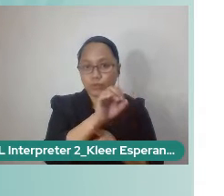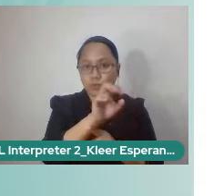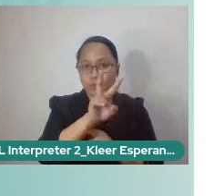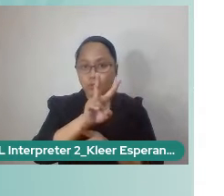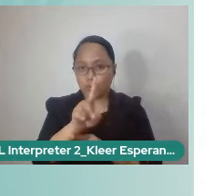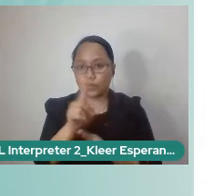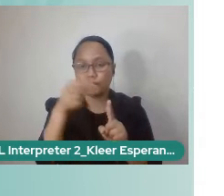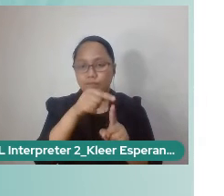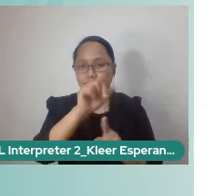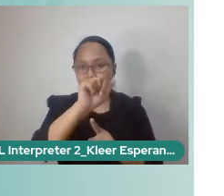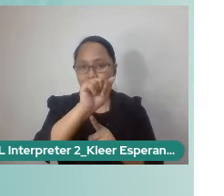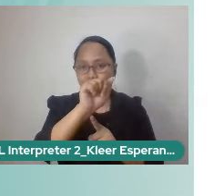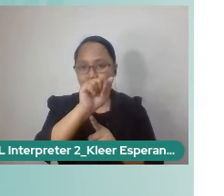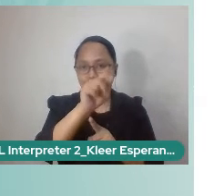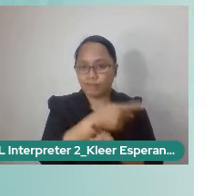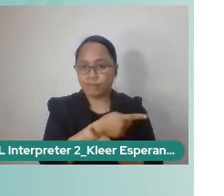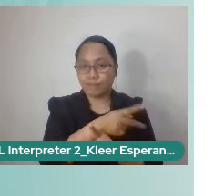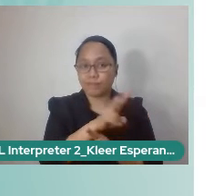screen